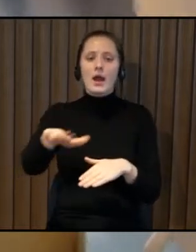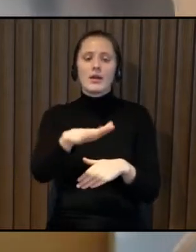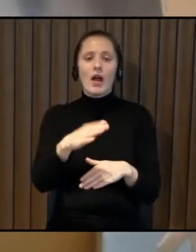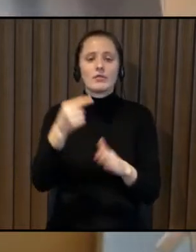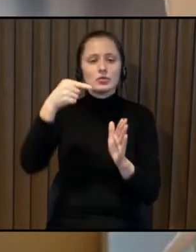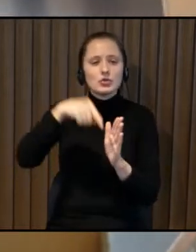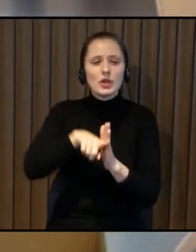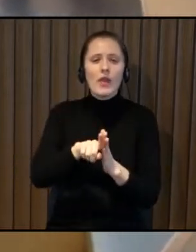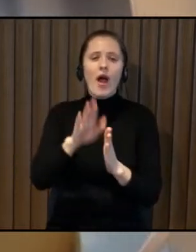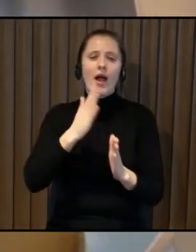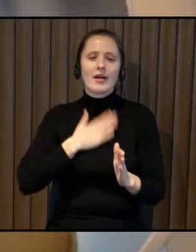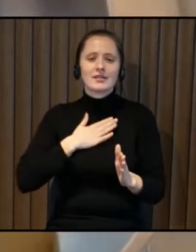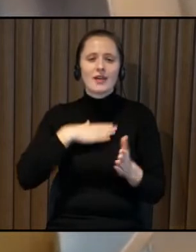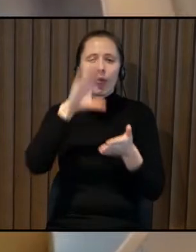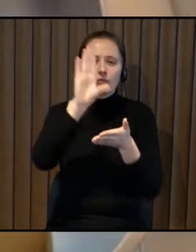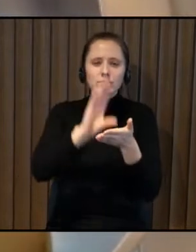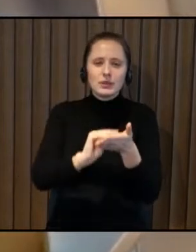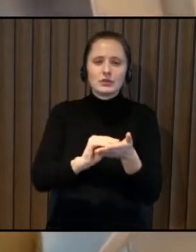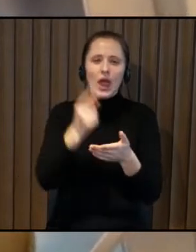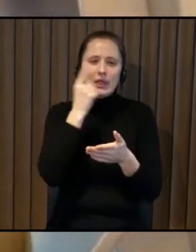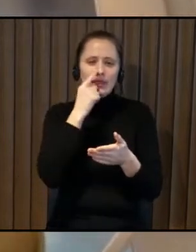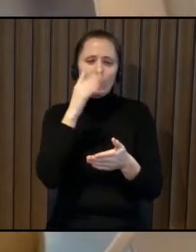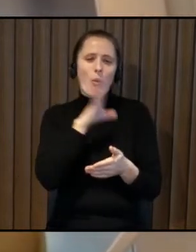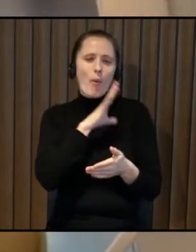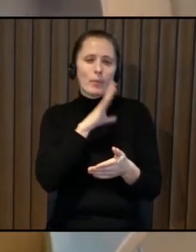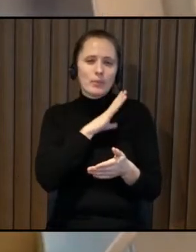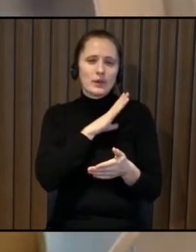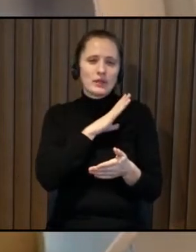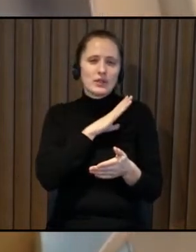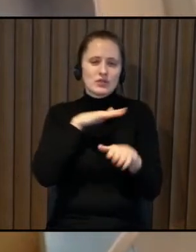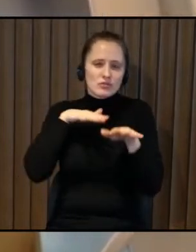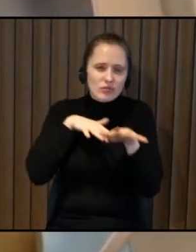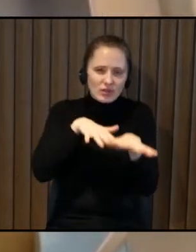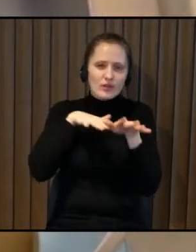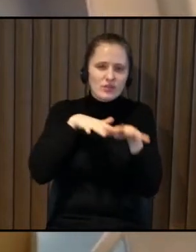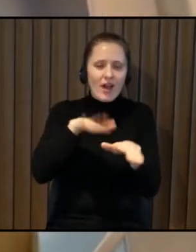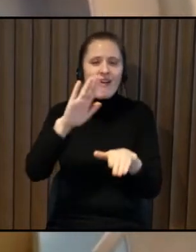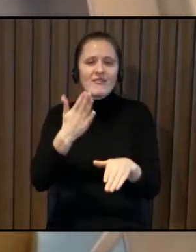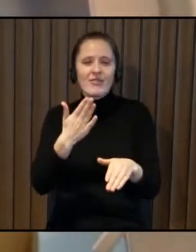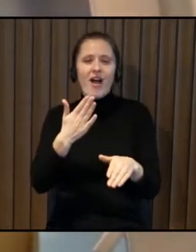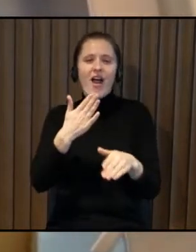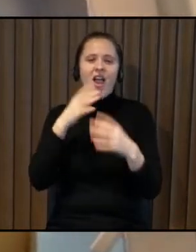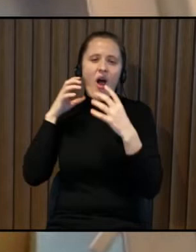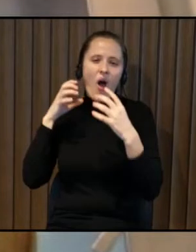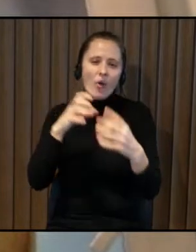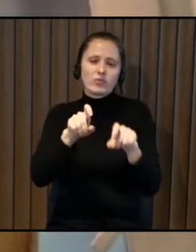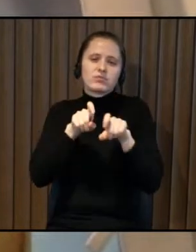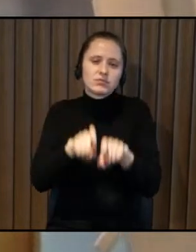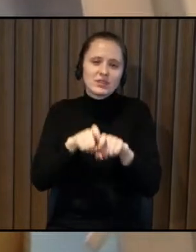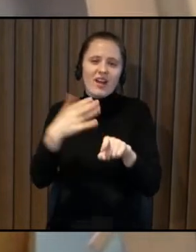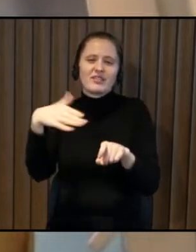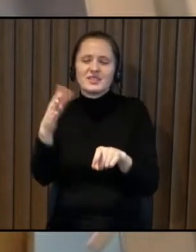park or a building, he or she goes in with his or her emotional